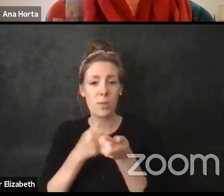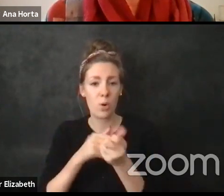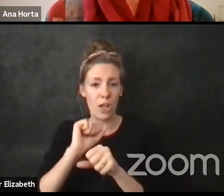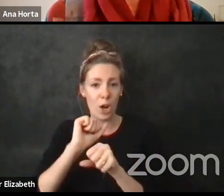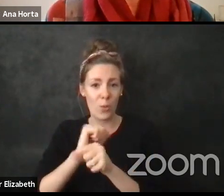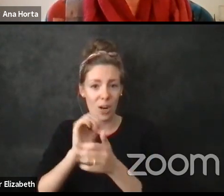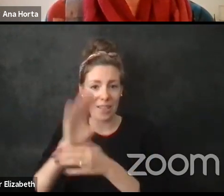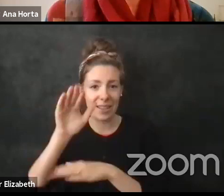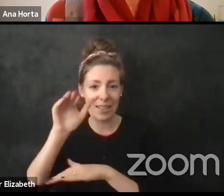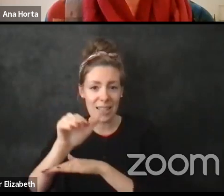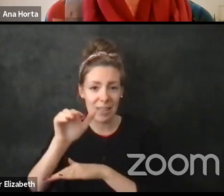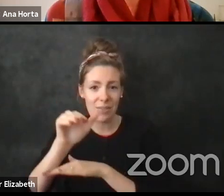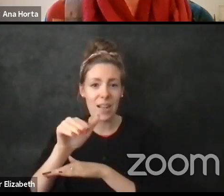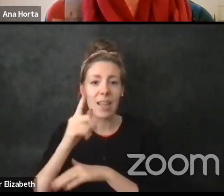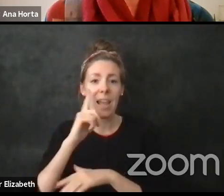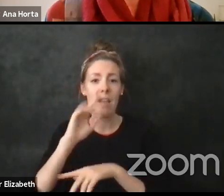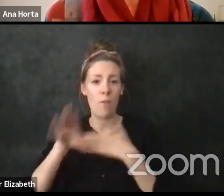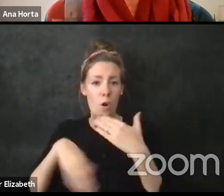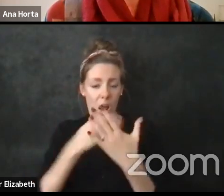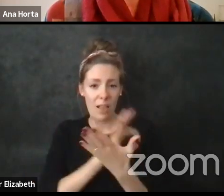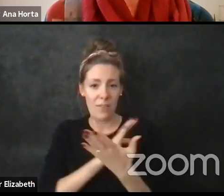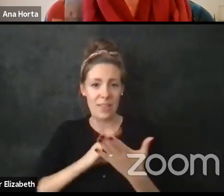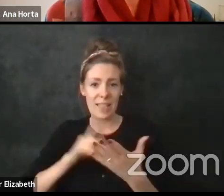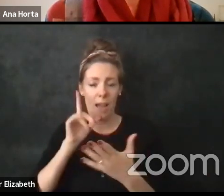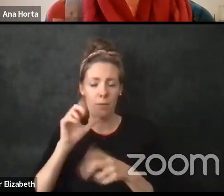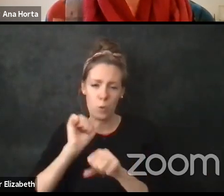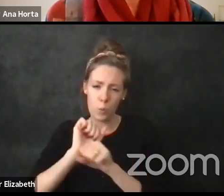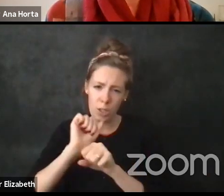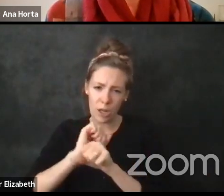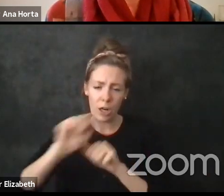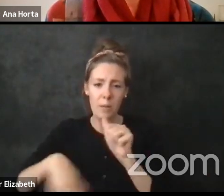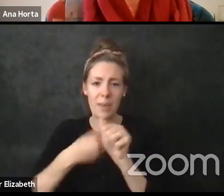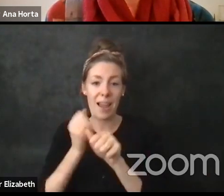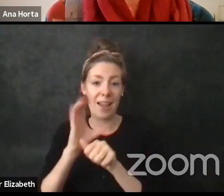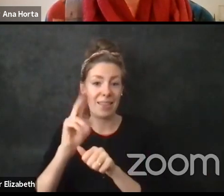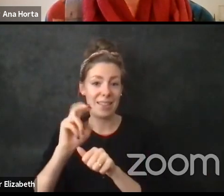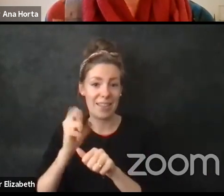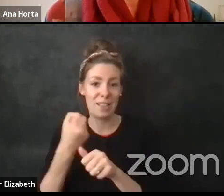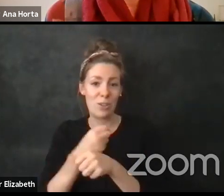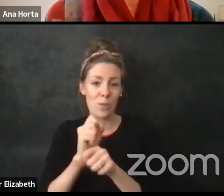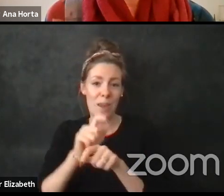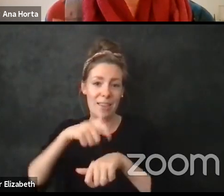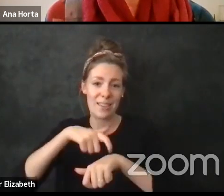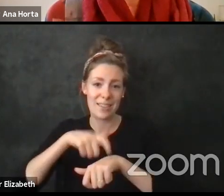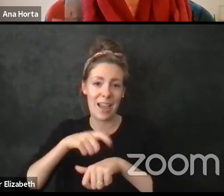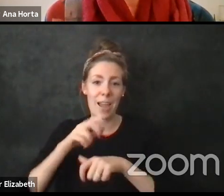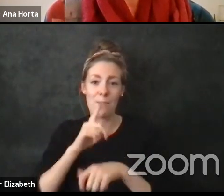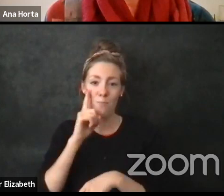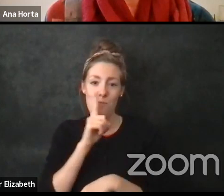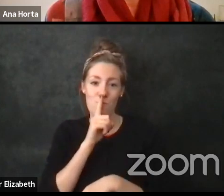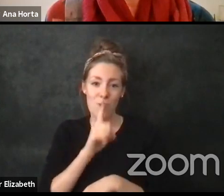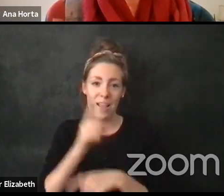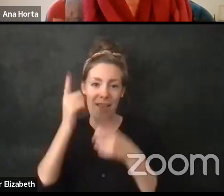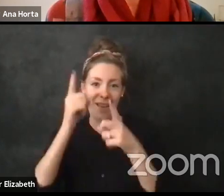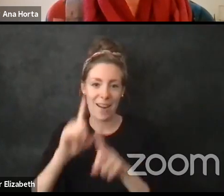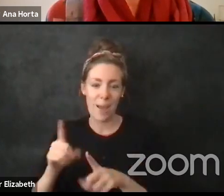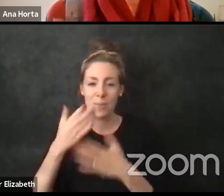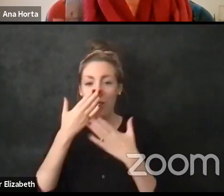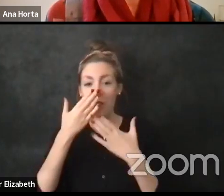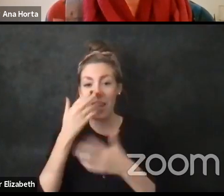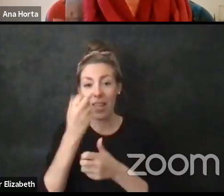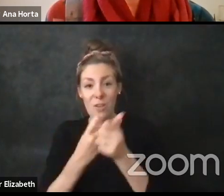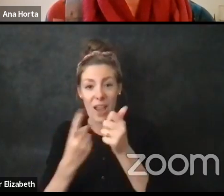evening. And for all of the staff who work tirelessly behind the scenes to make these virtual town halls a reality for our community. So thank you